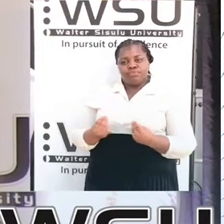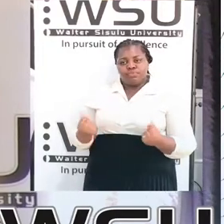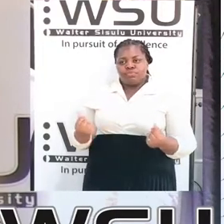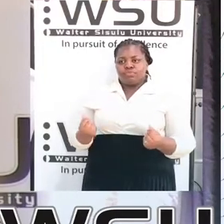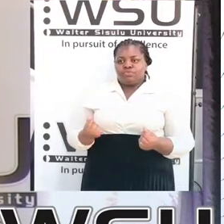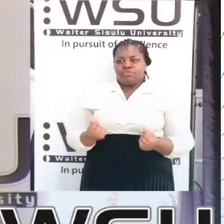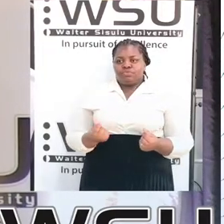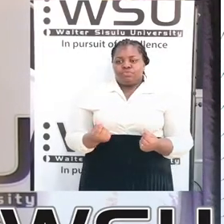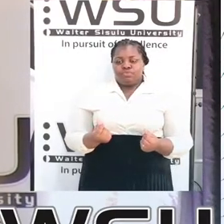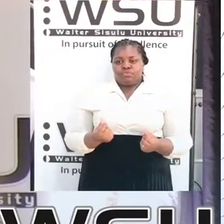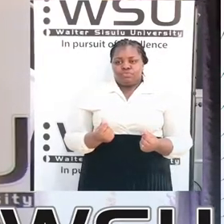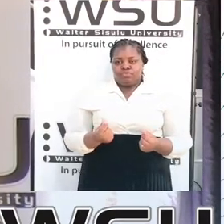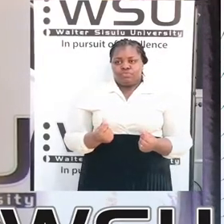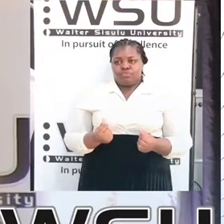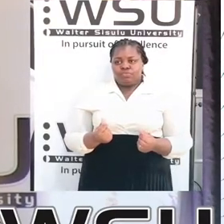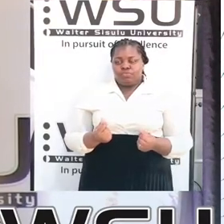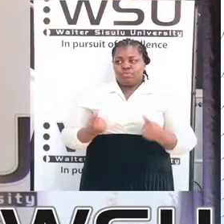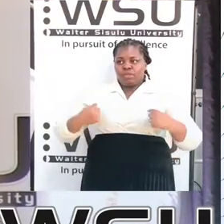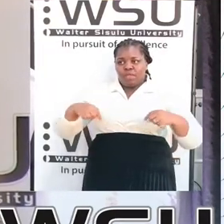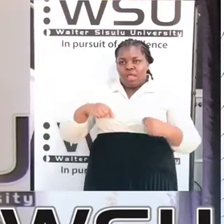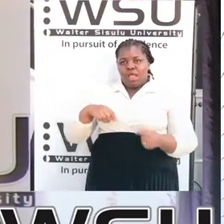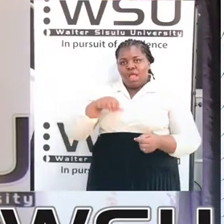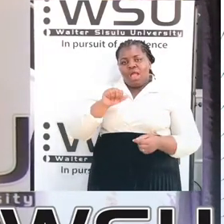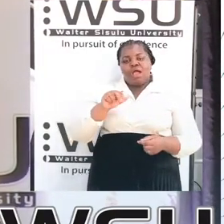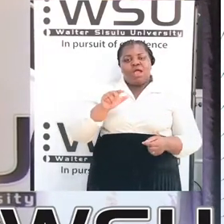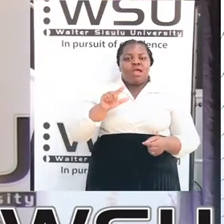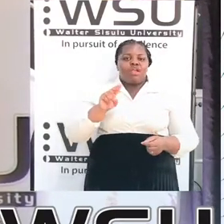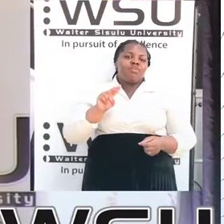main by our alumni